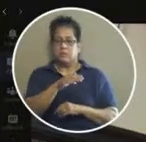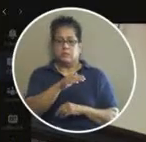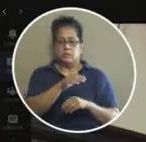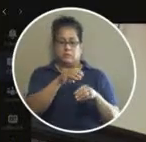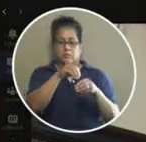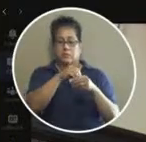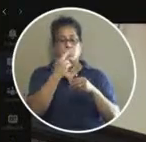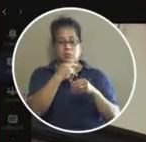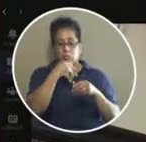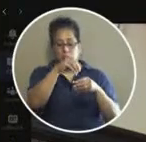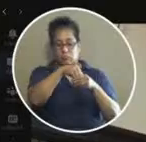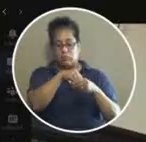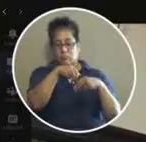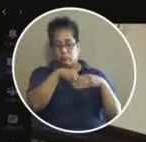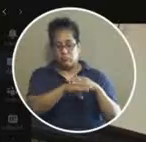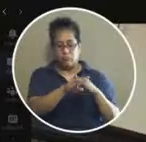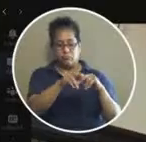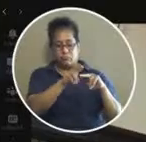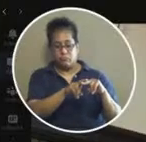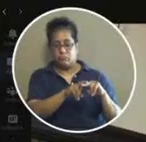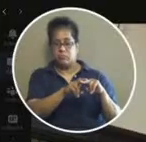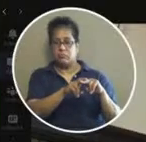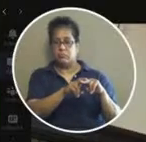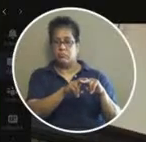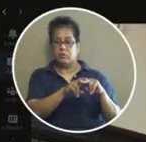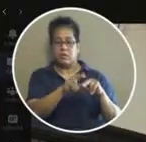Dine-in services by restaurants